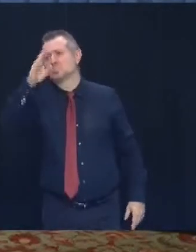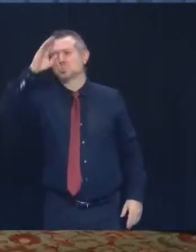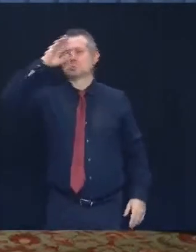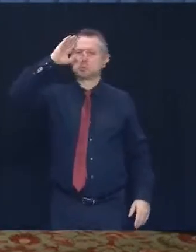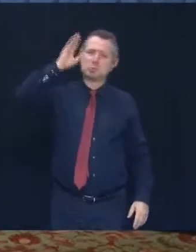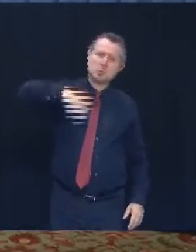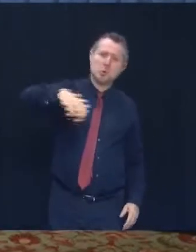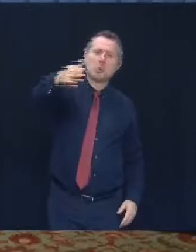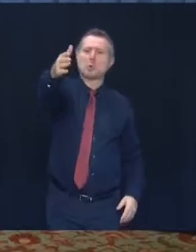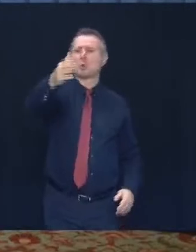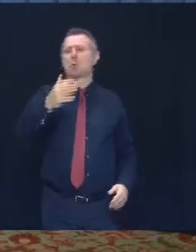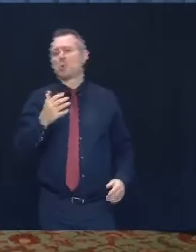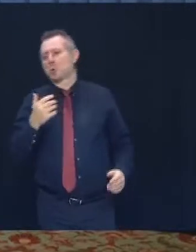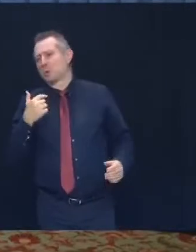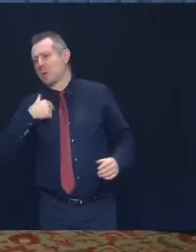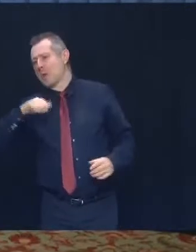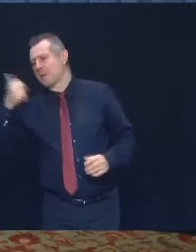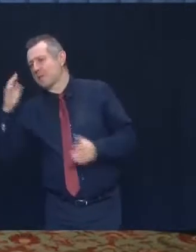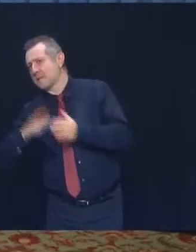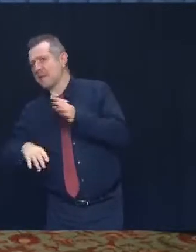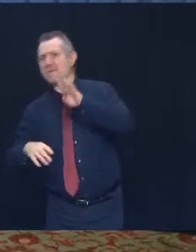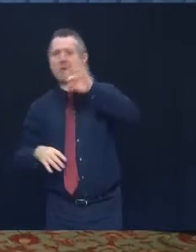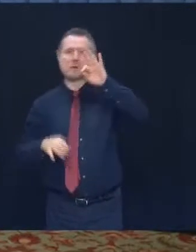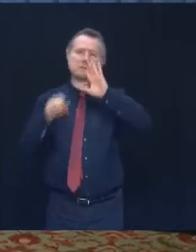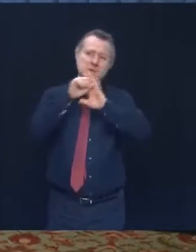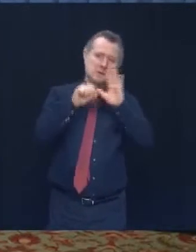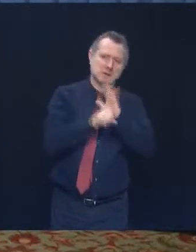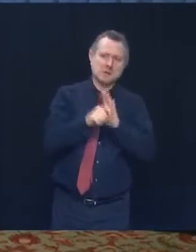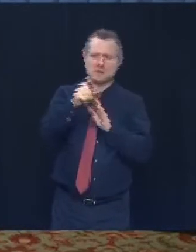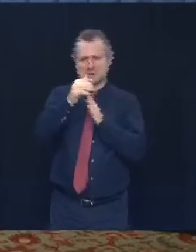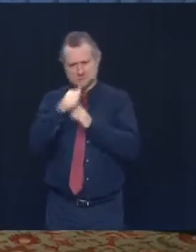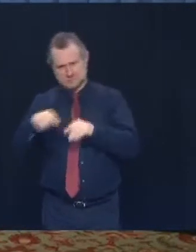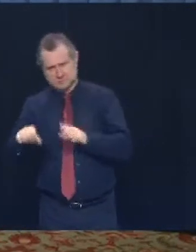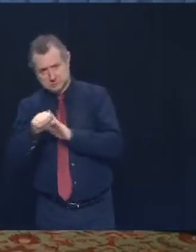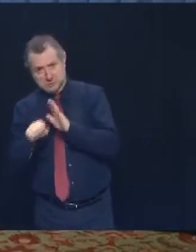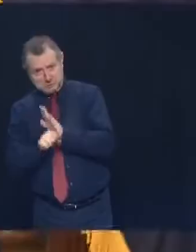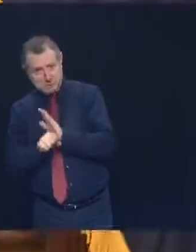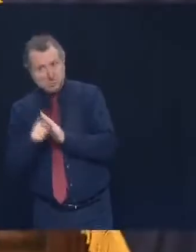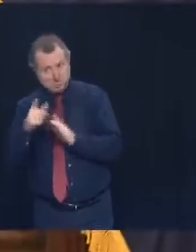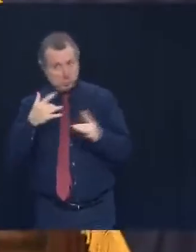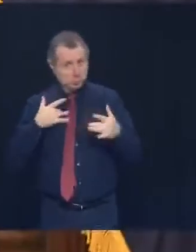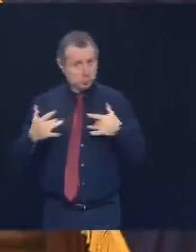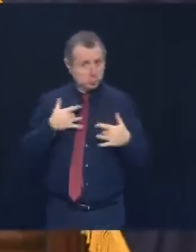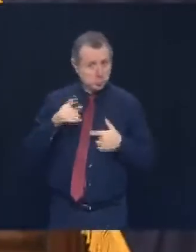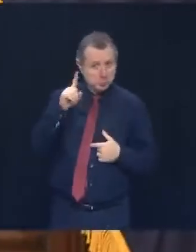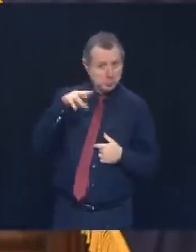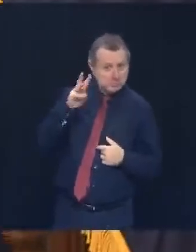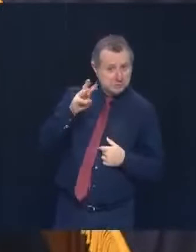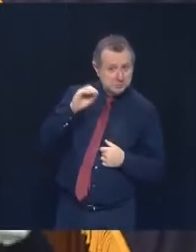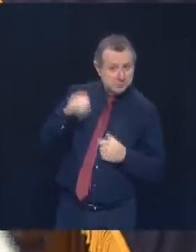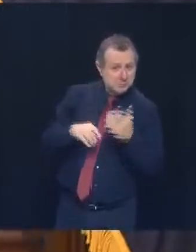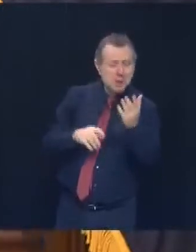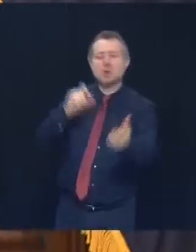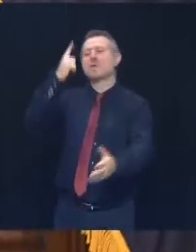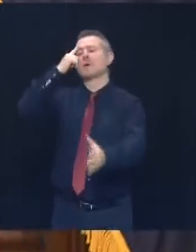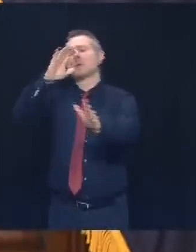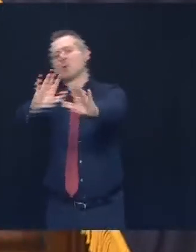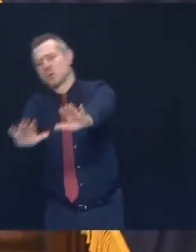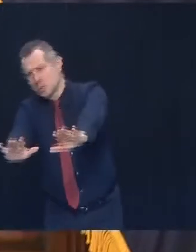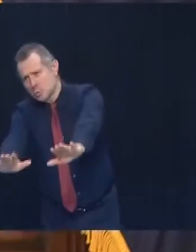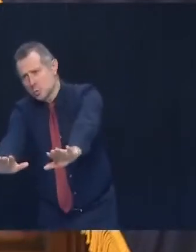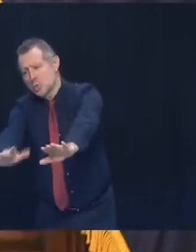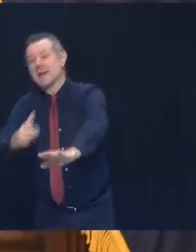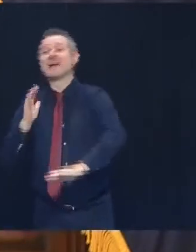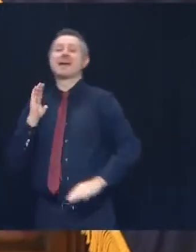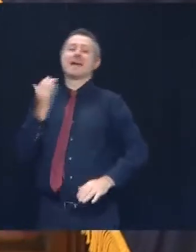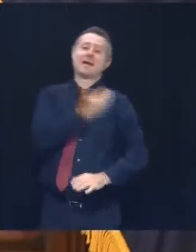than other states, just as the leader of the state. Well, the state is in the context of the country, it's in the context of the